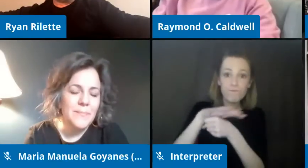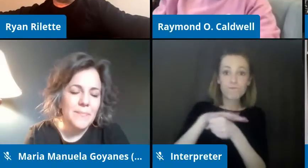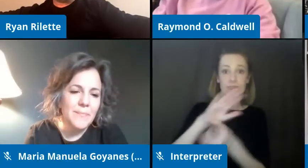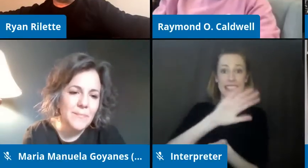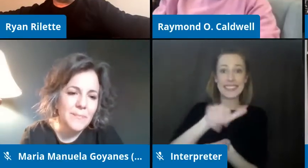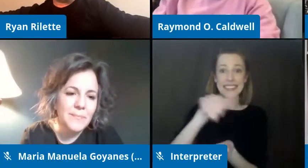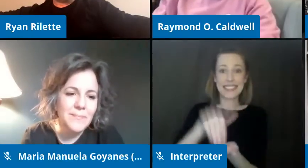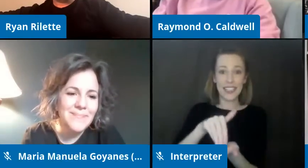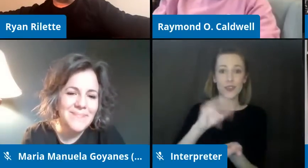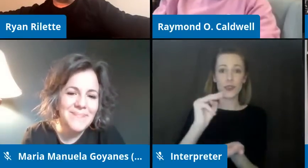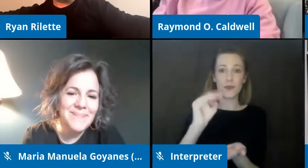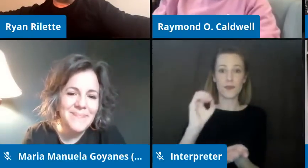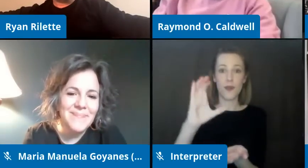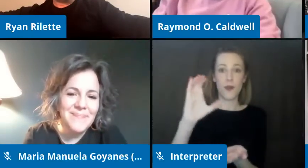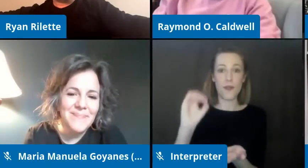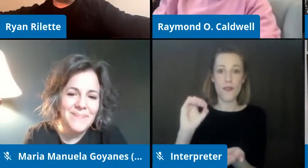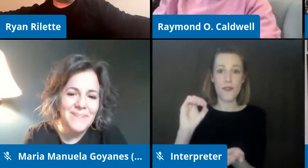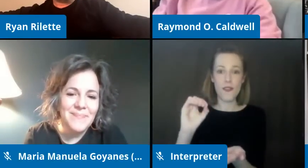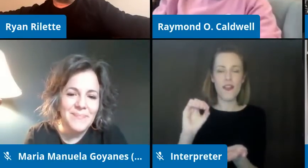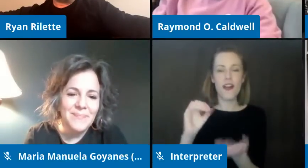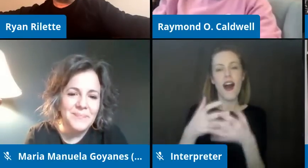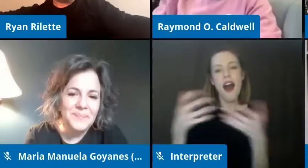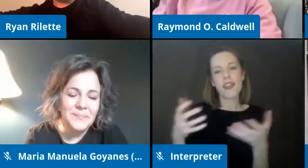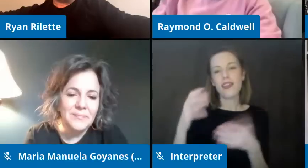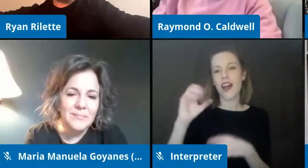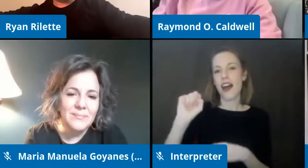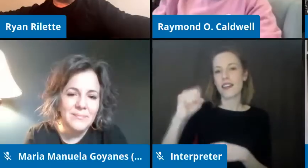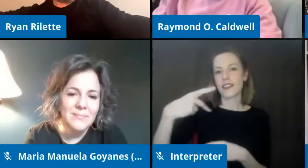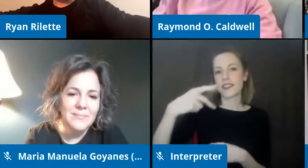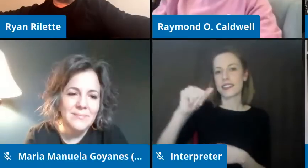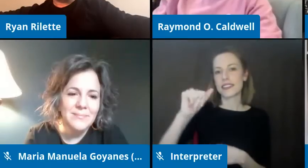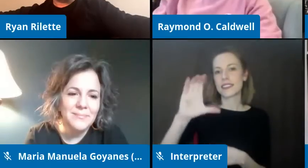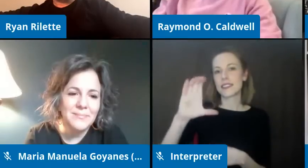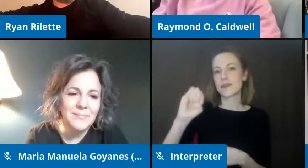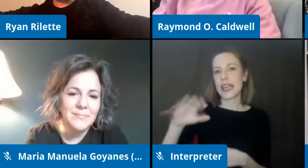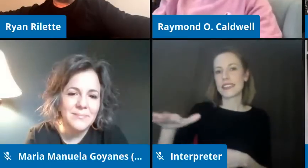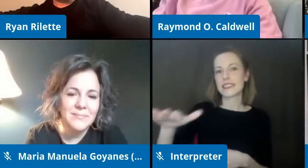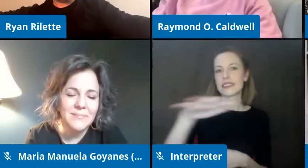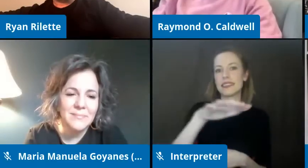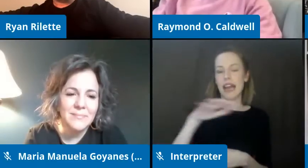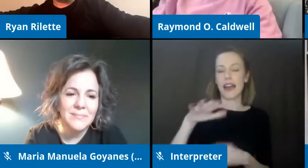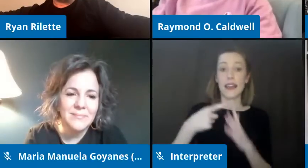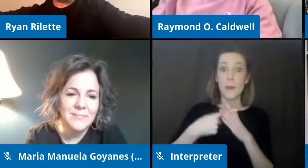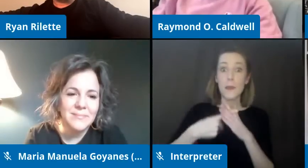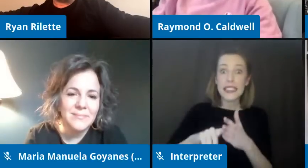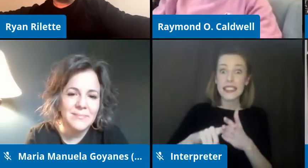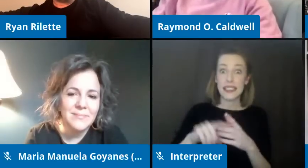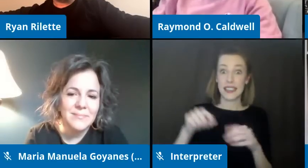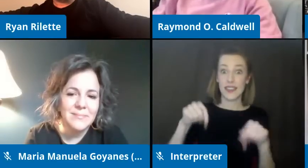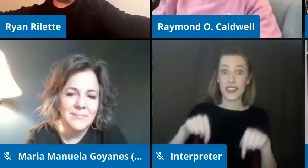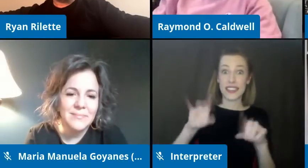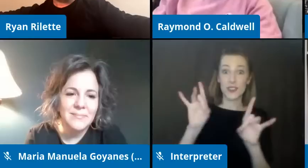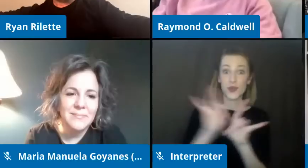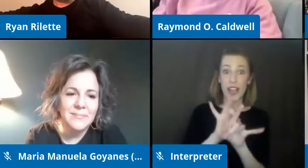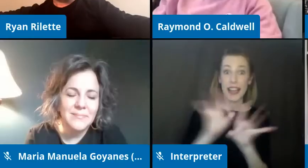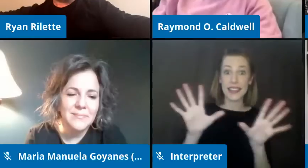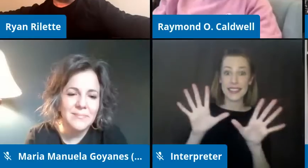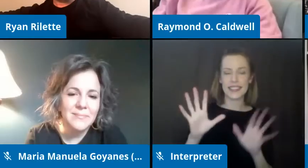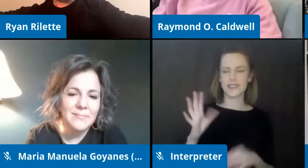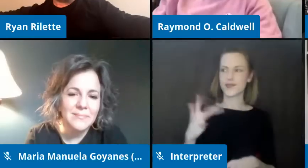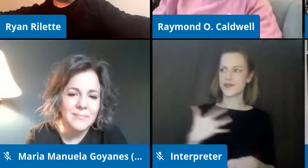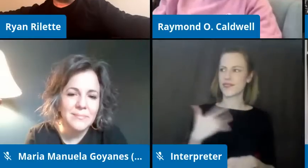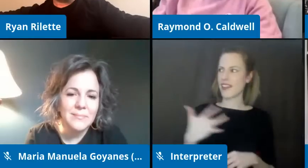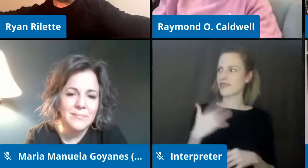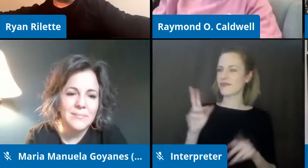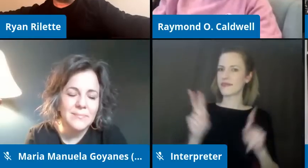lot more space out here, people do have at least at the start of the crisis, it felt like people had a greater sense of security coming to the theater. We were running